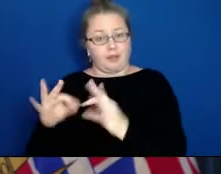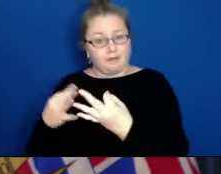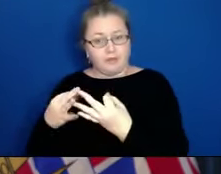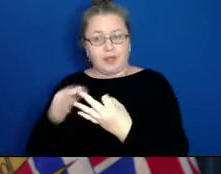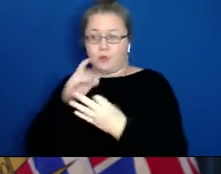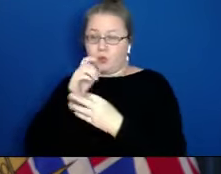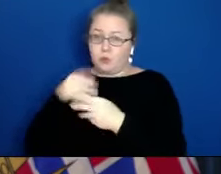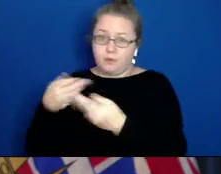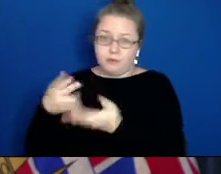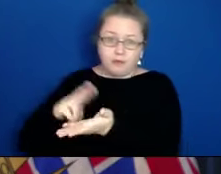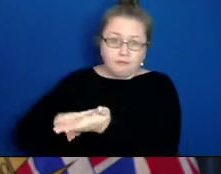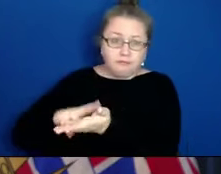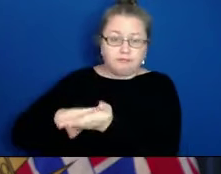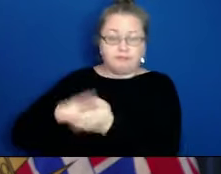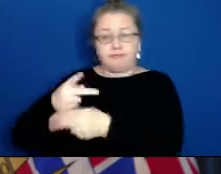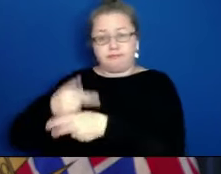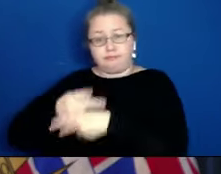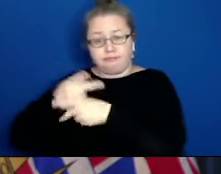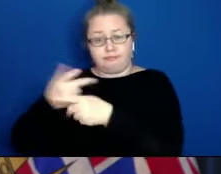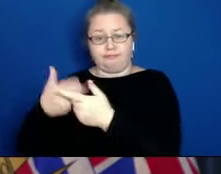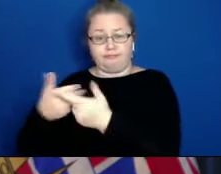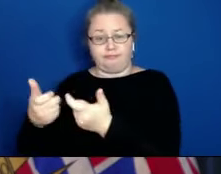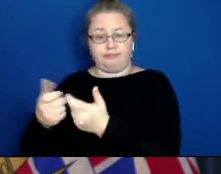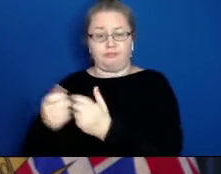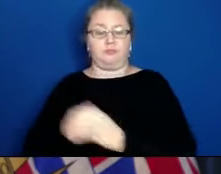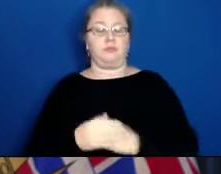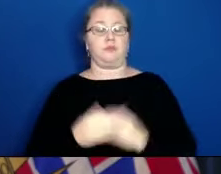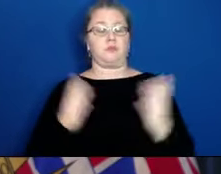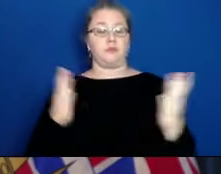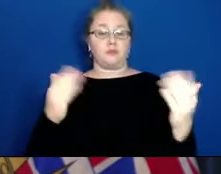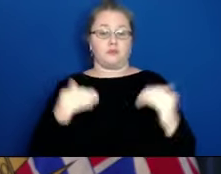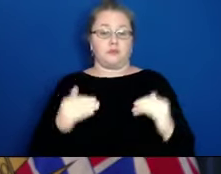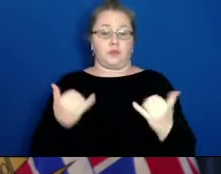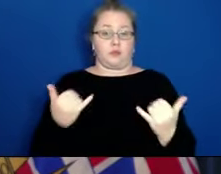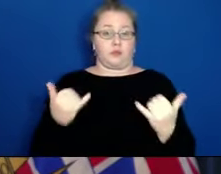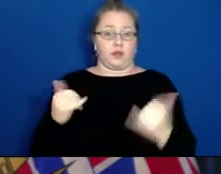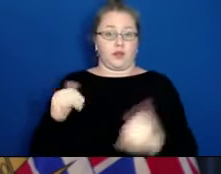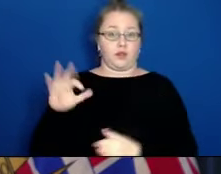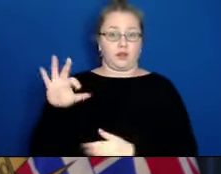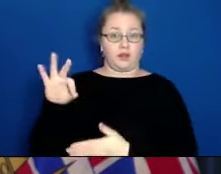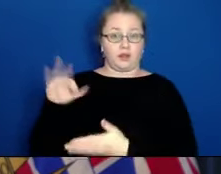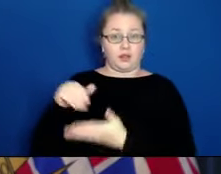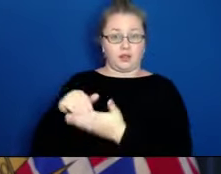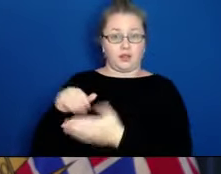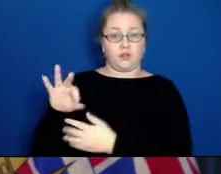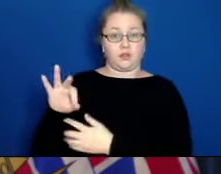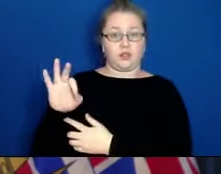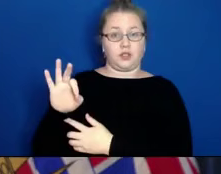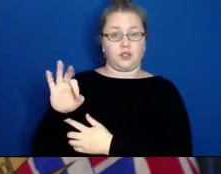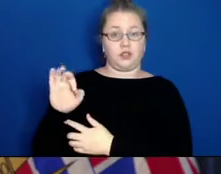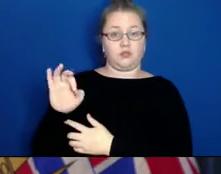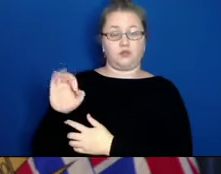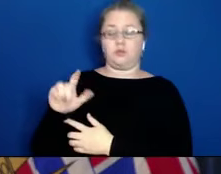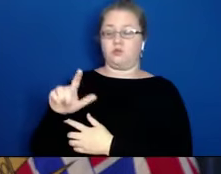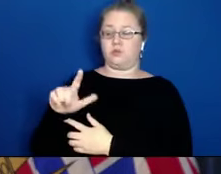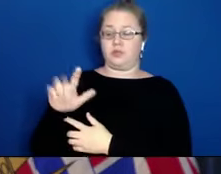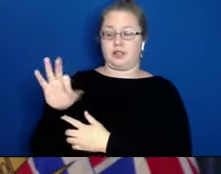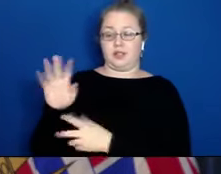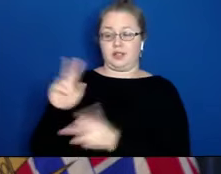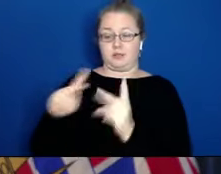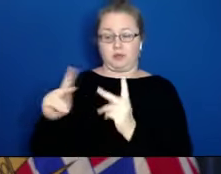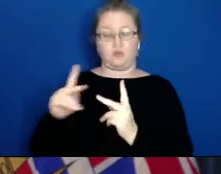9,929 people under active public health monitoring across the province and 17,207 people who have recovered